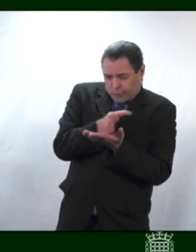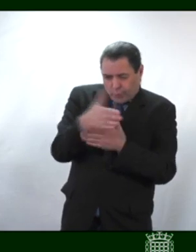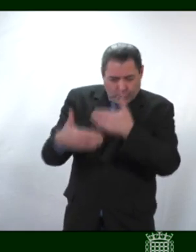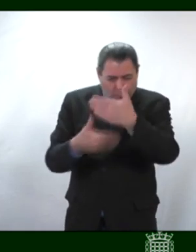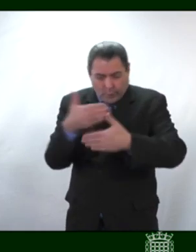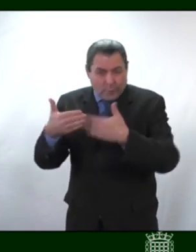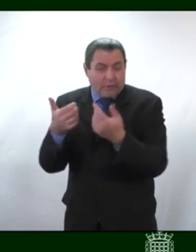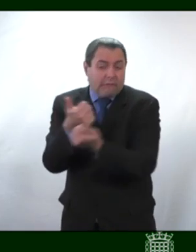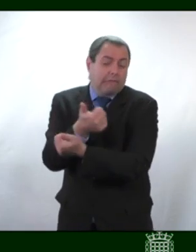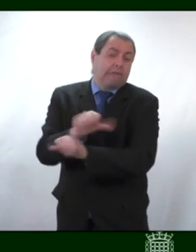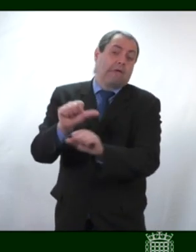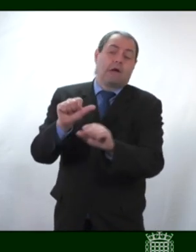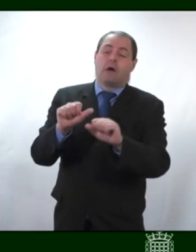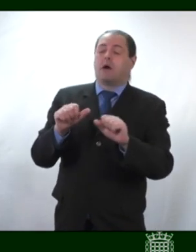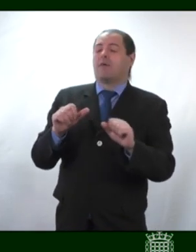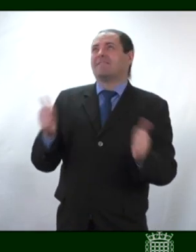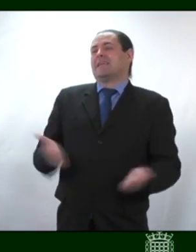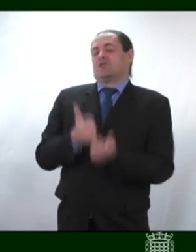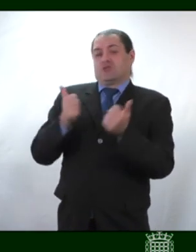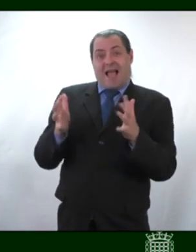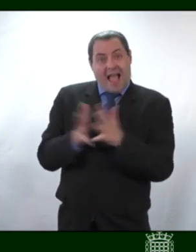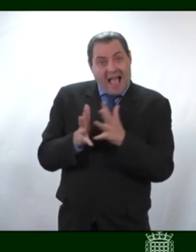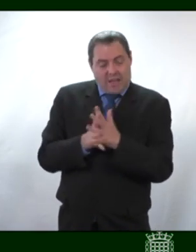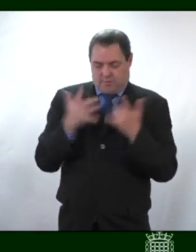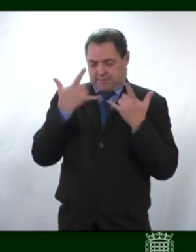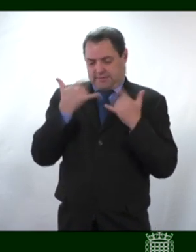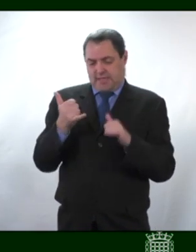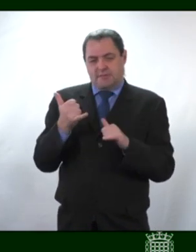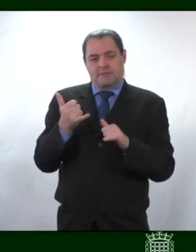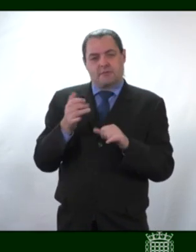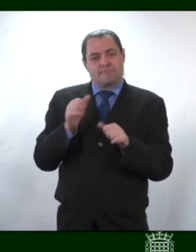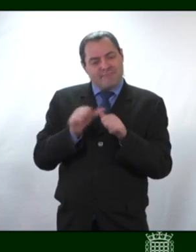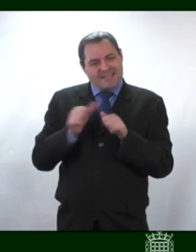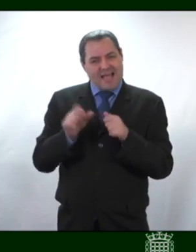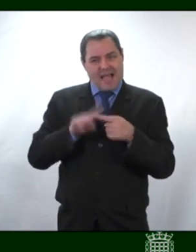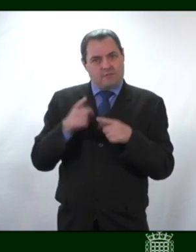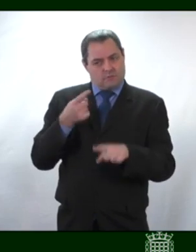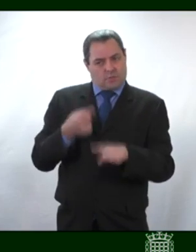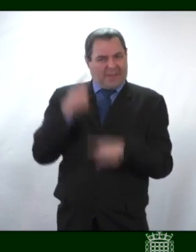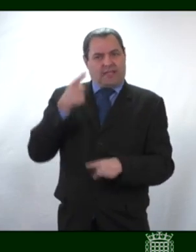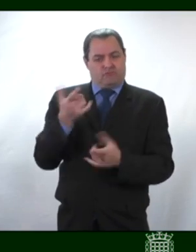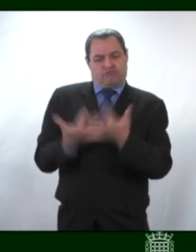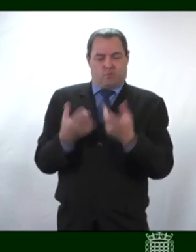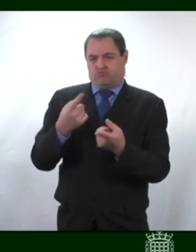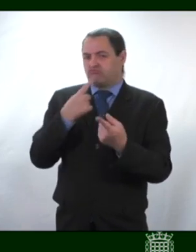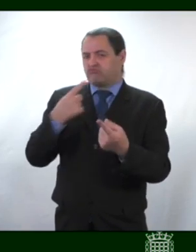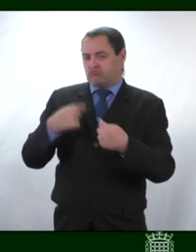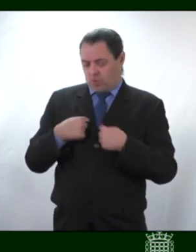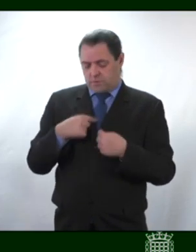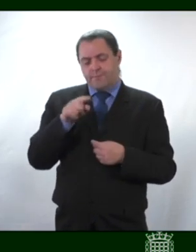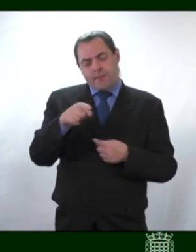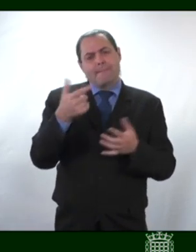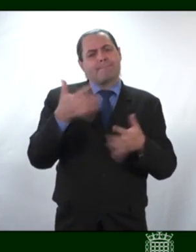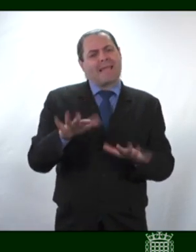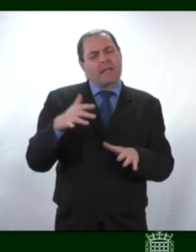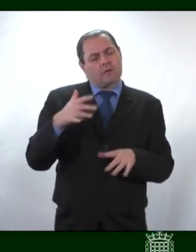improved testing and faster testing. Now, the Health Secretary and the Prime Minister have spoken in past days of new testing technologies being piloted